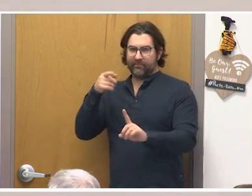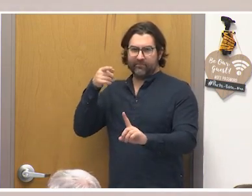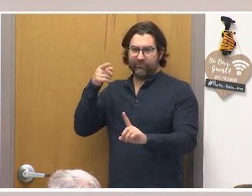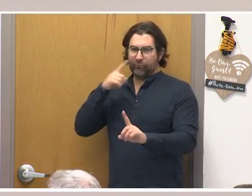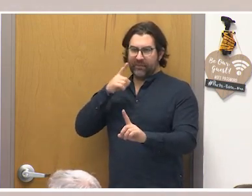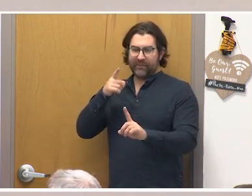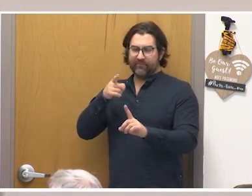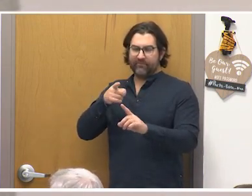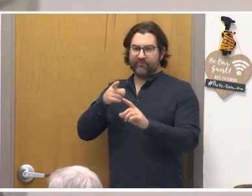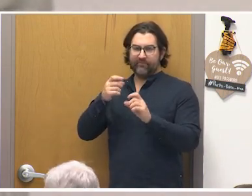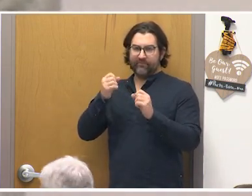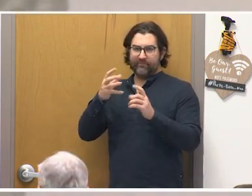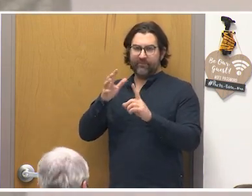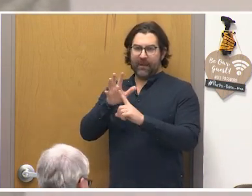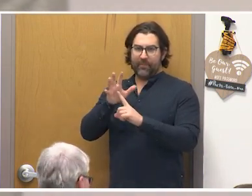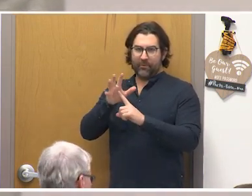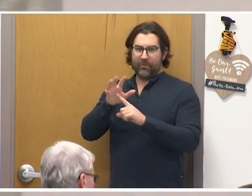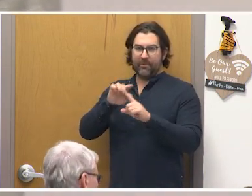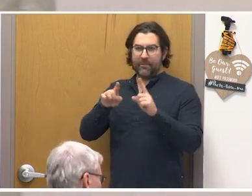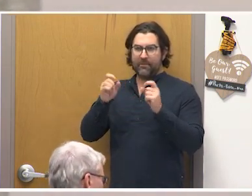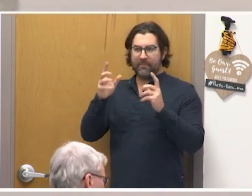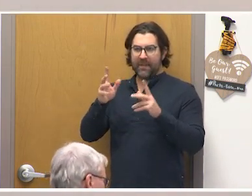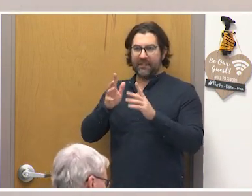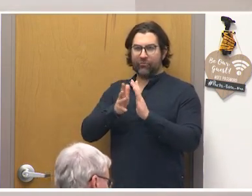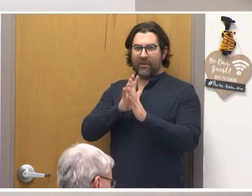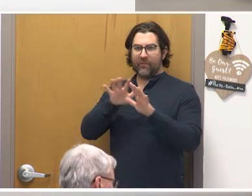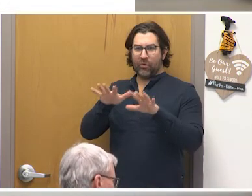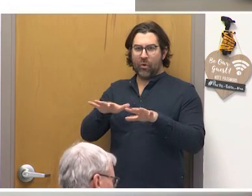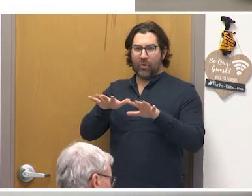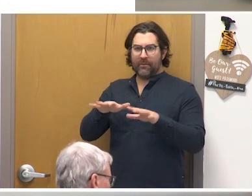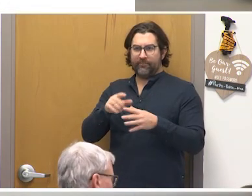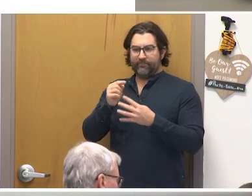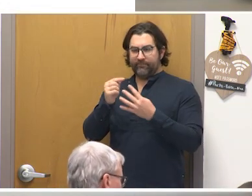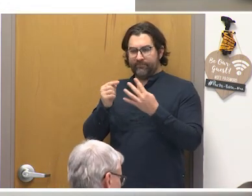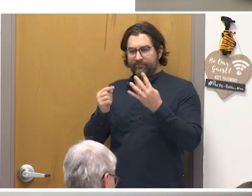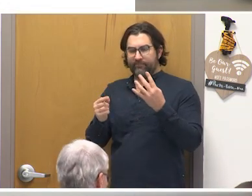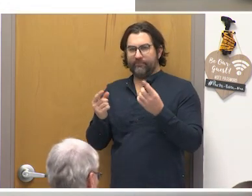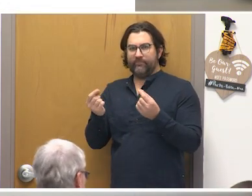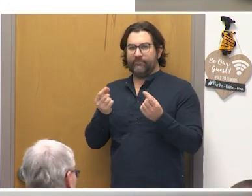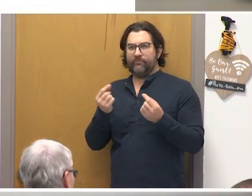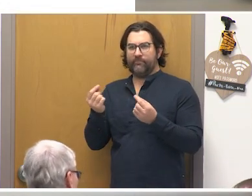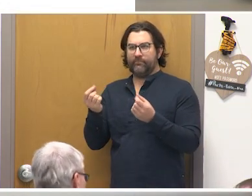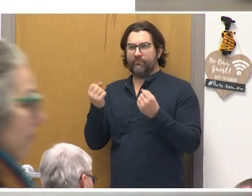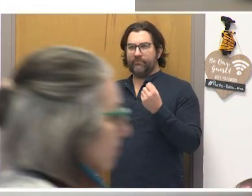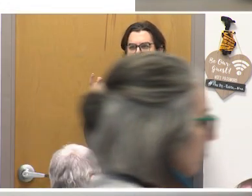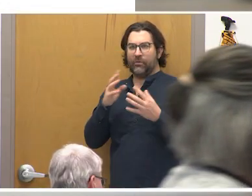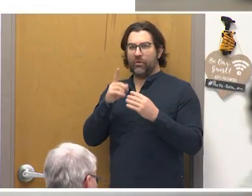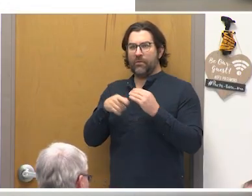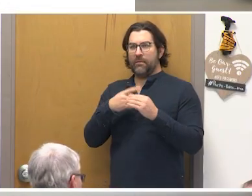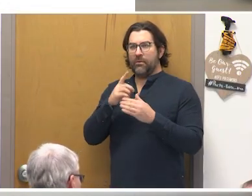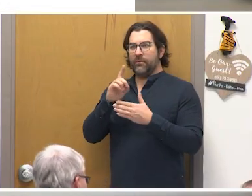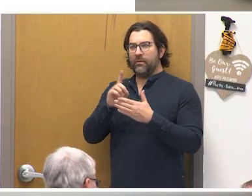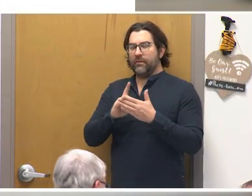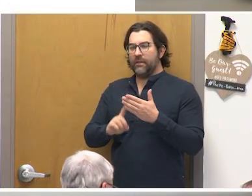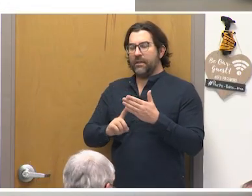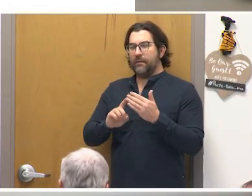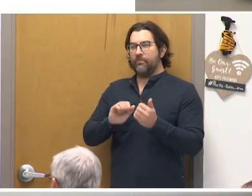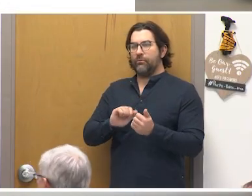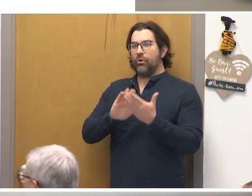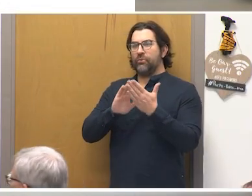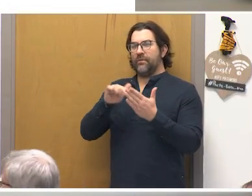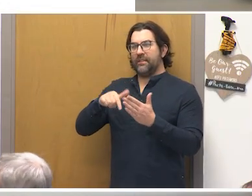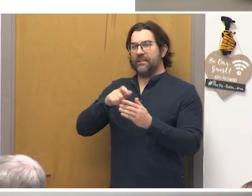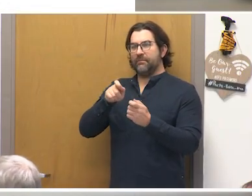there are many different traffic calming elements in our toolkit. And so tonight I'm going to talk about our design approach for this